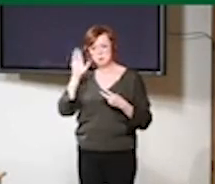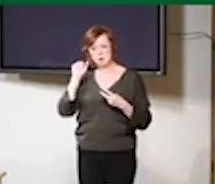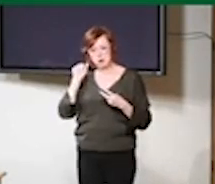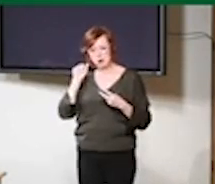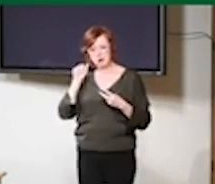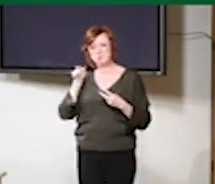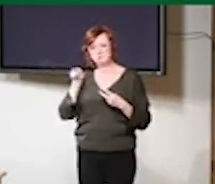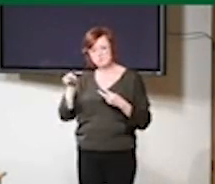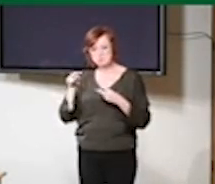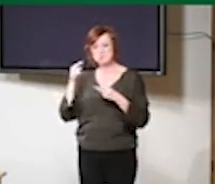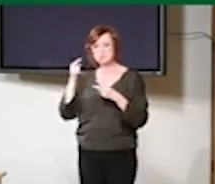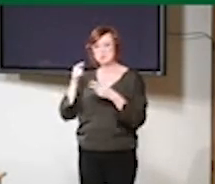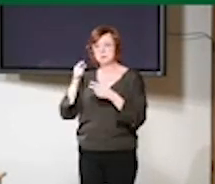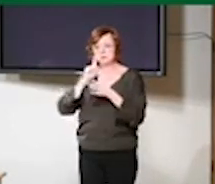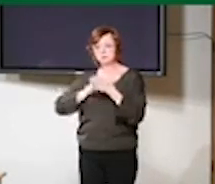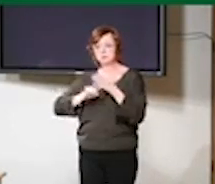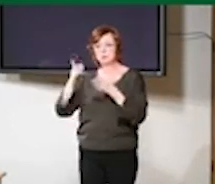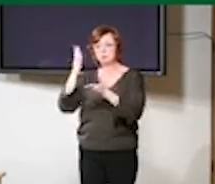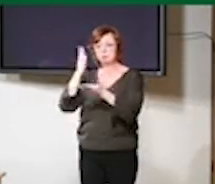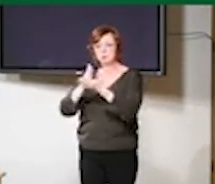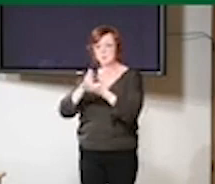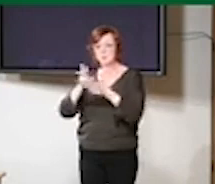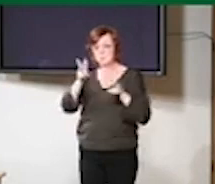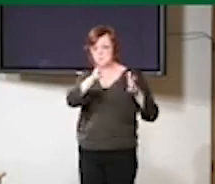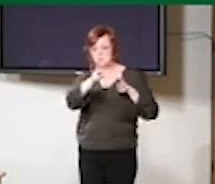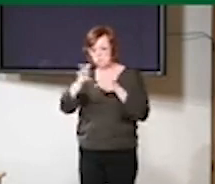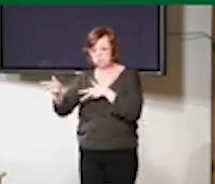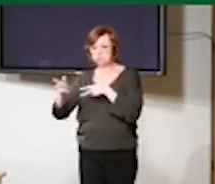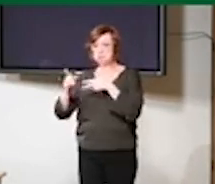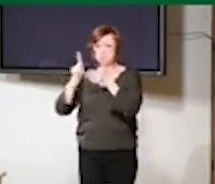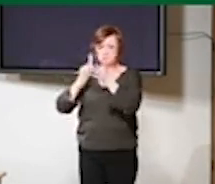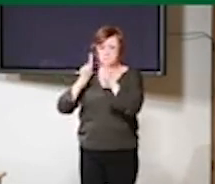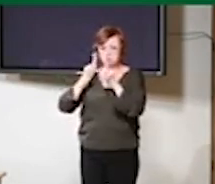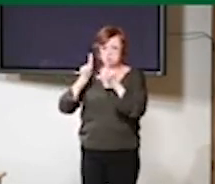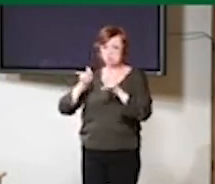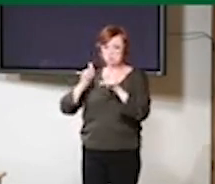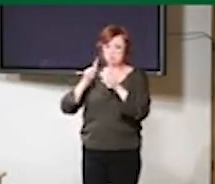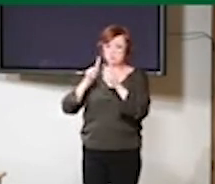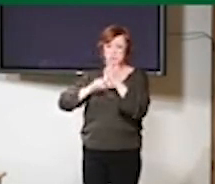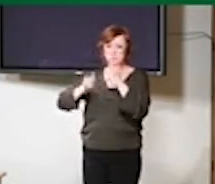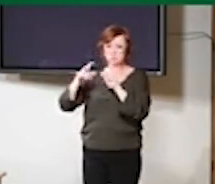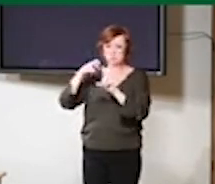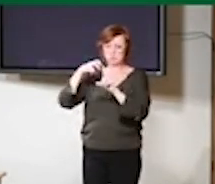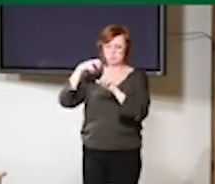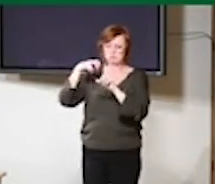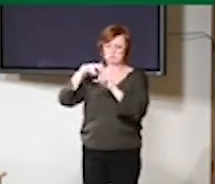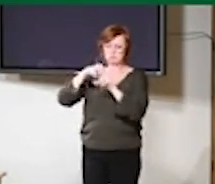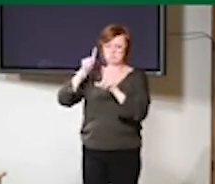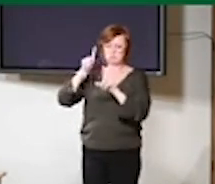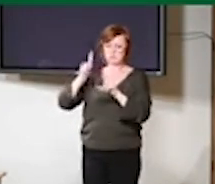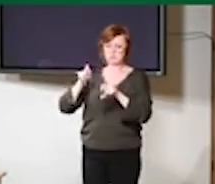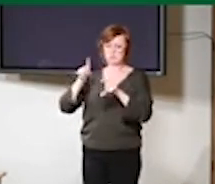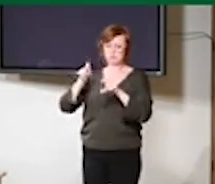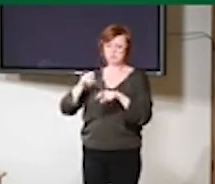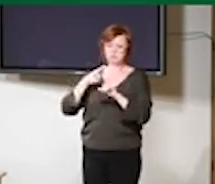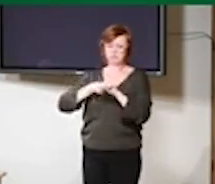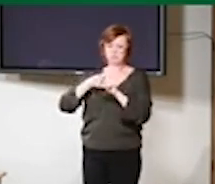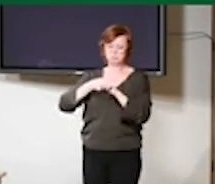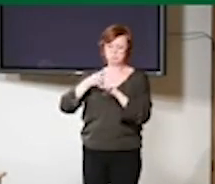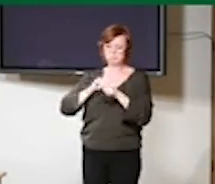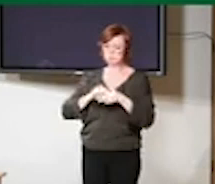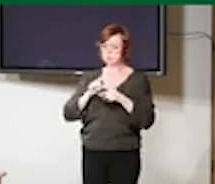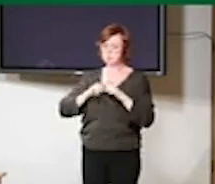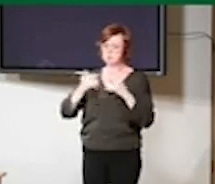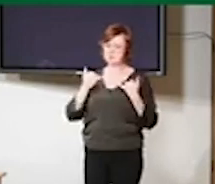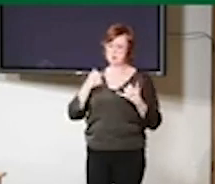considered check stops to this point. Operator, we'll take our next question from the line. We have Adriana Christensen with CJME.